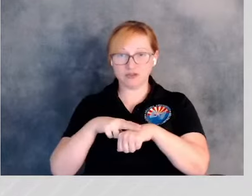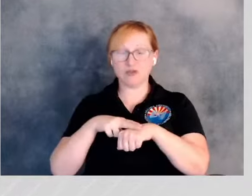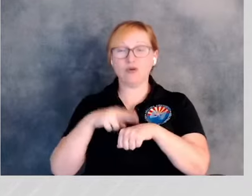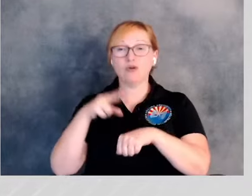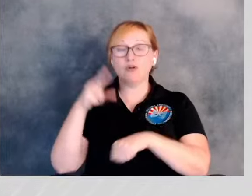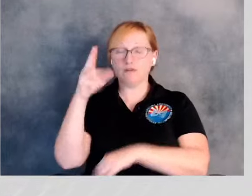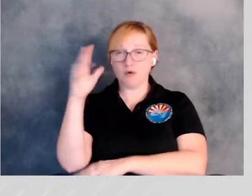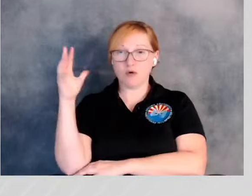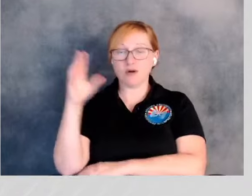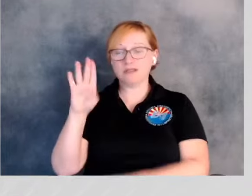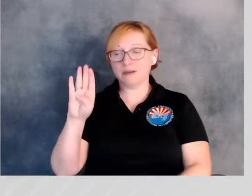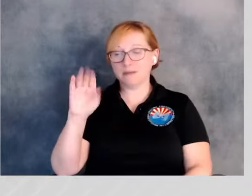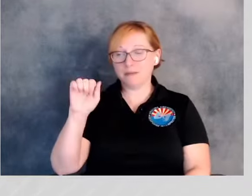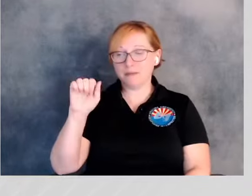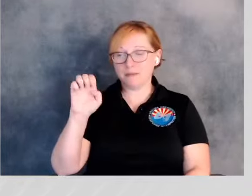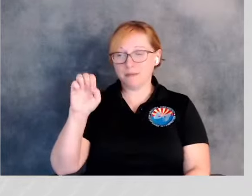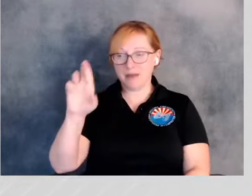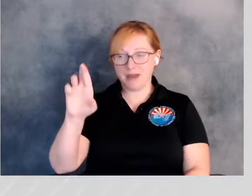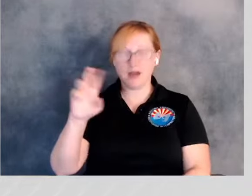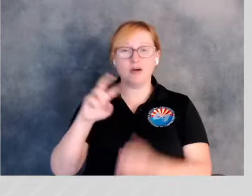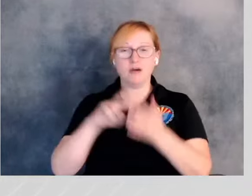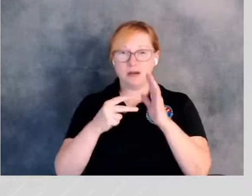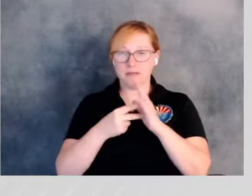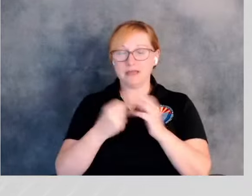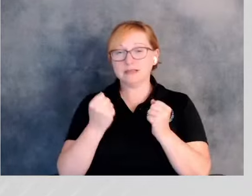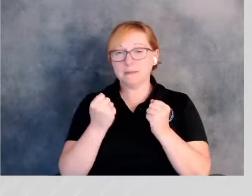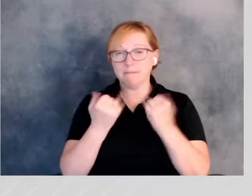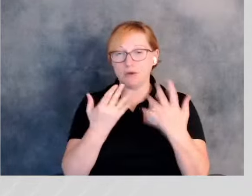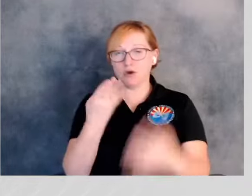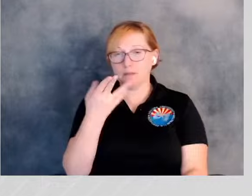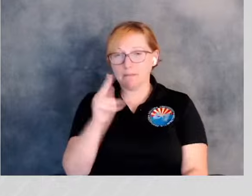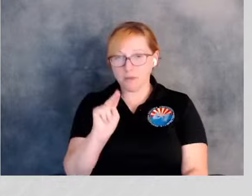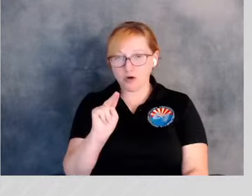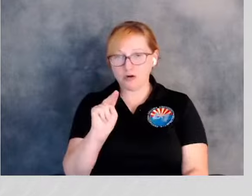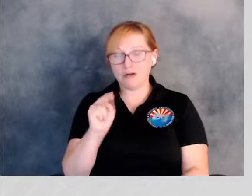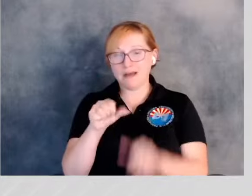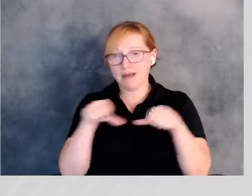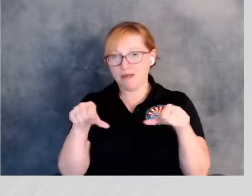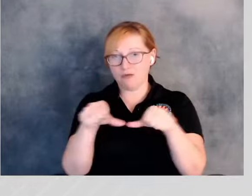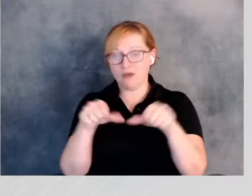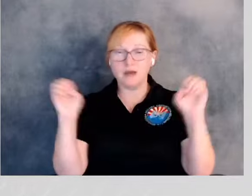Emergency Response. If you see our logo, it's not a typo, it's BAER.